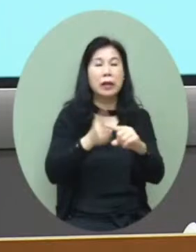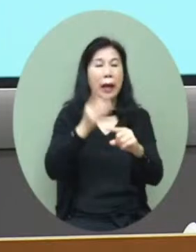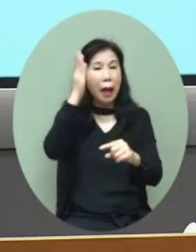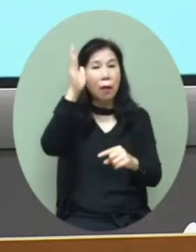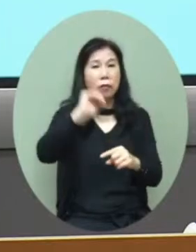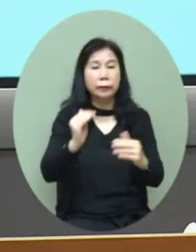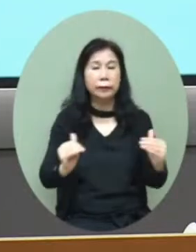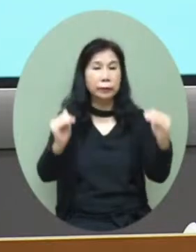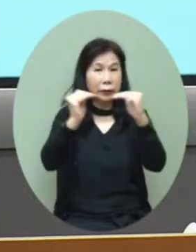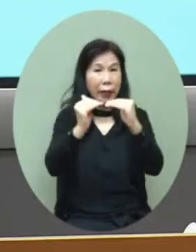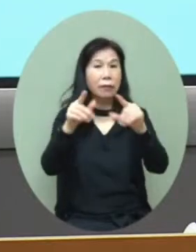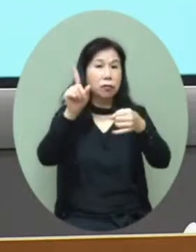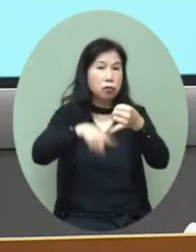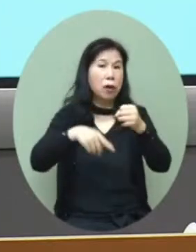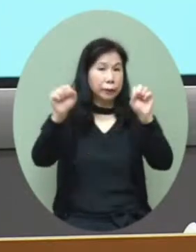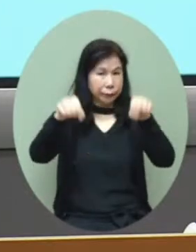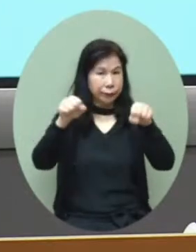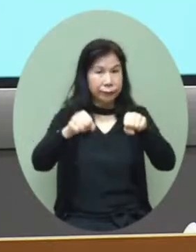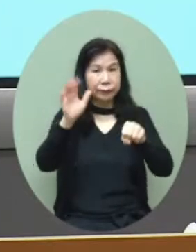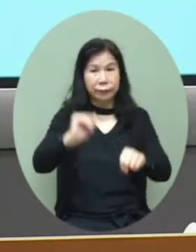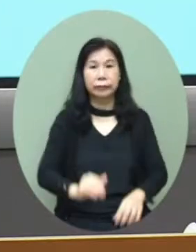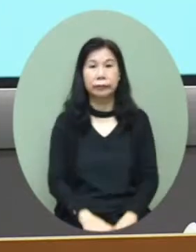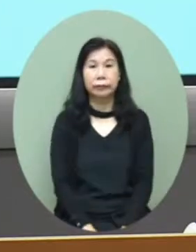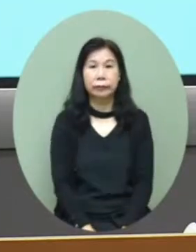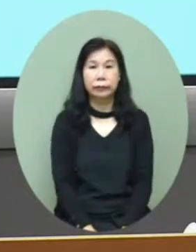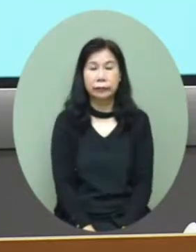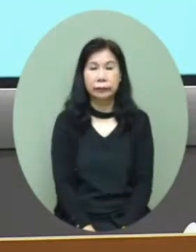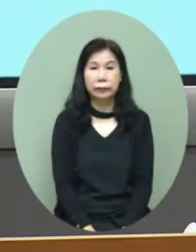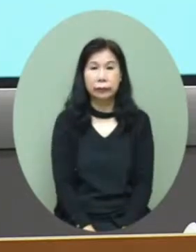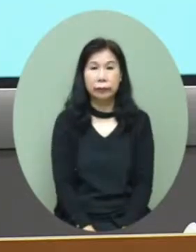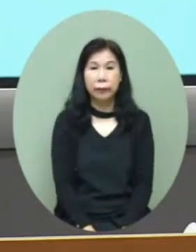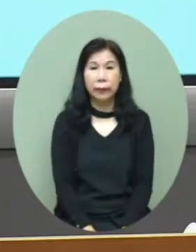that we can announce. But I must emphasize that